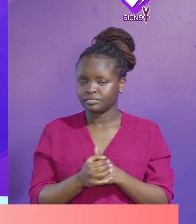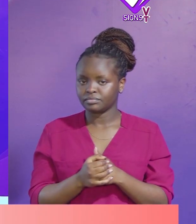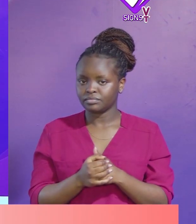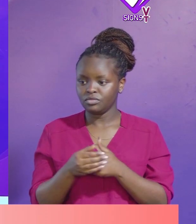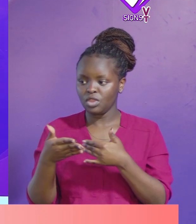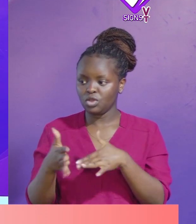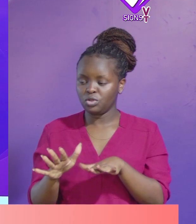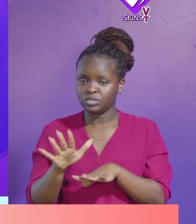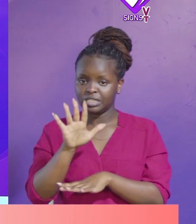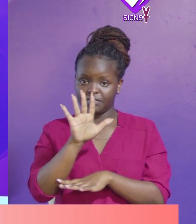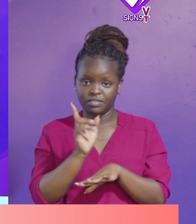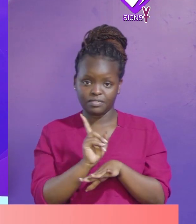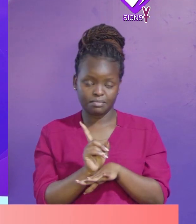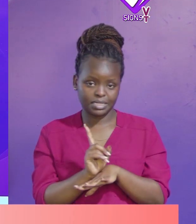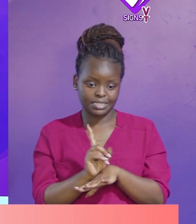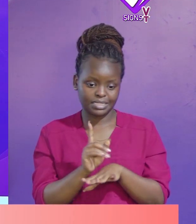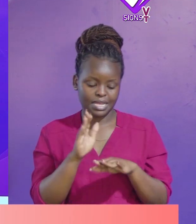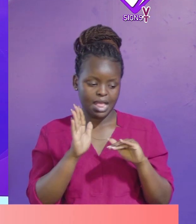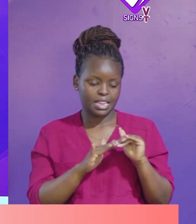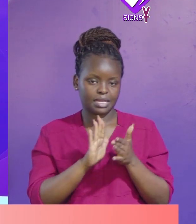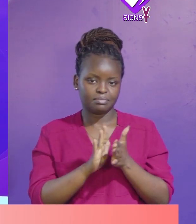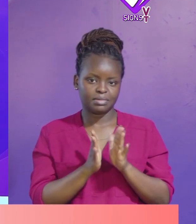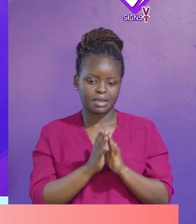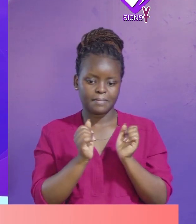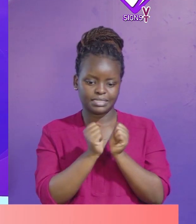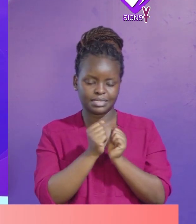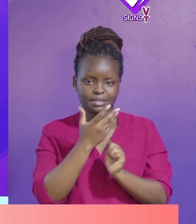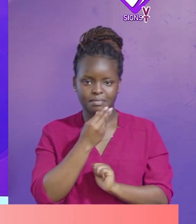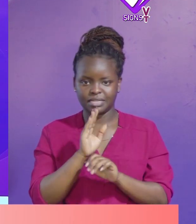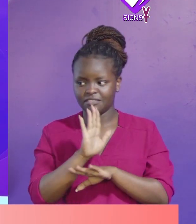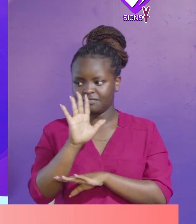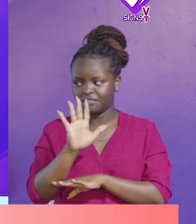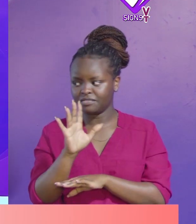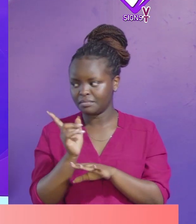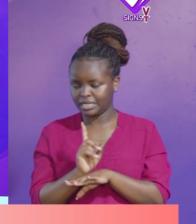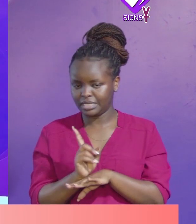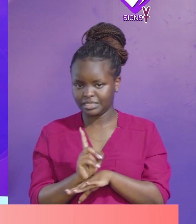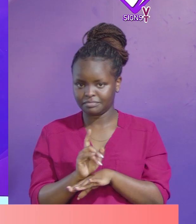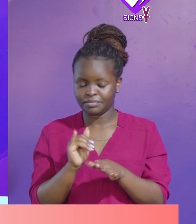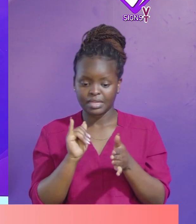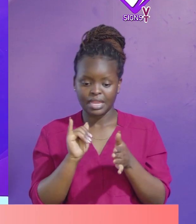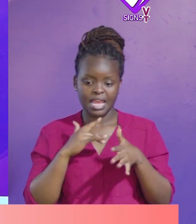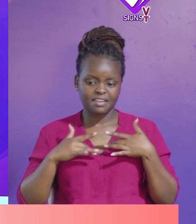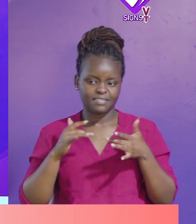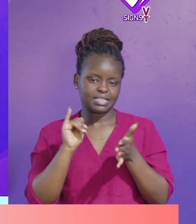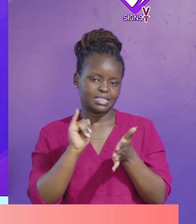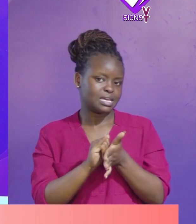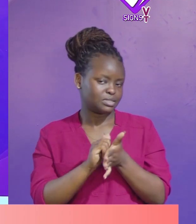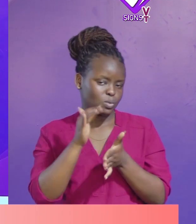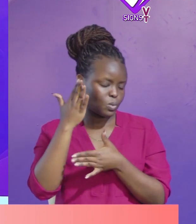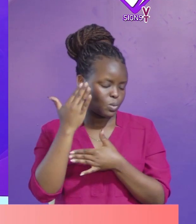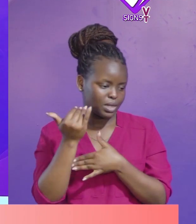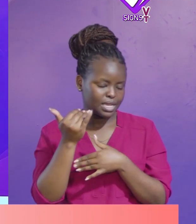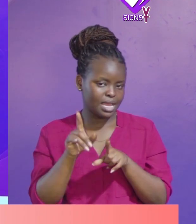losing in the 5th minute than be a 10-man in the 5th minute. And that was, I felt that because as